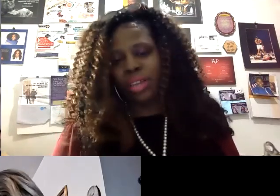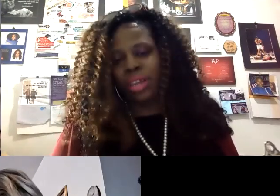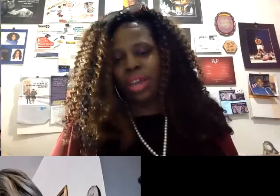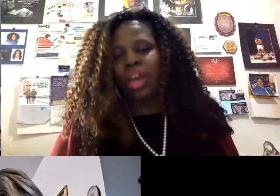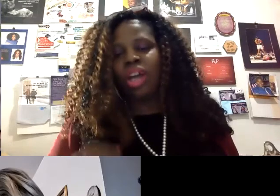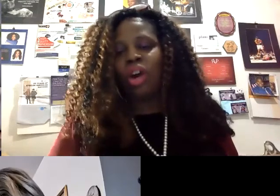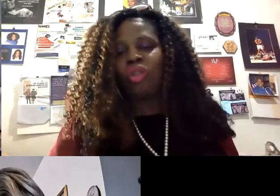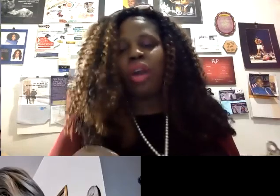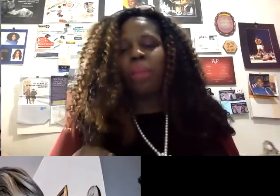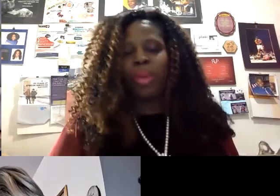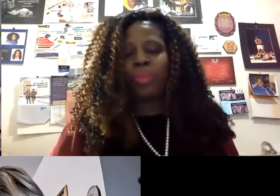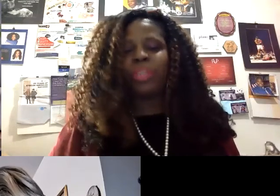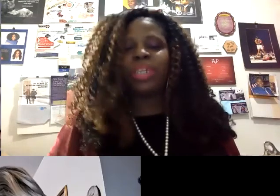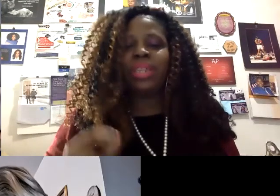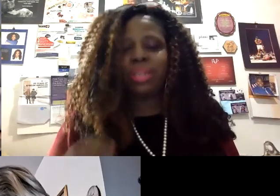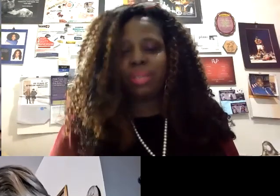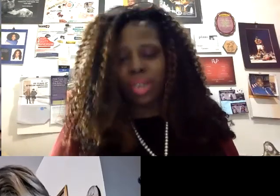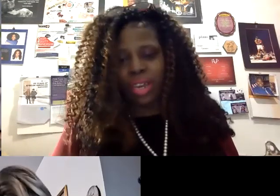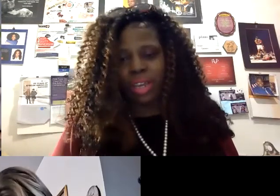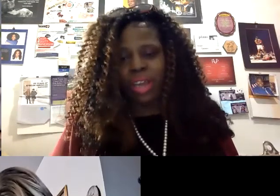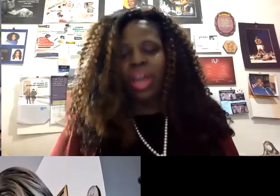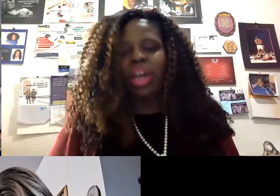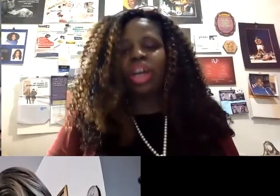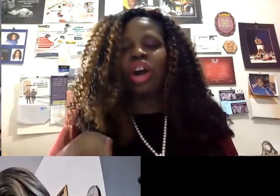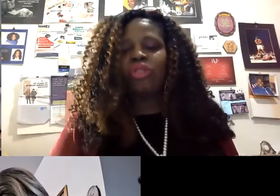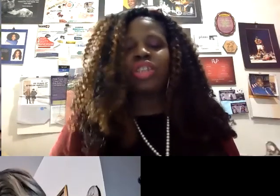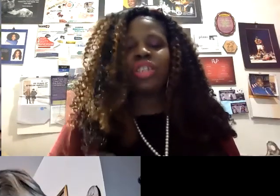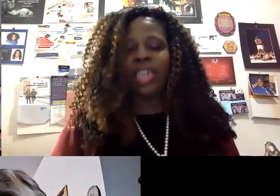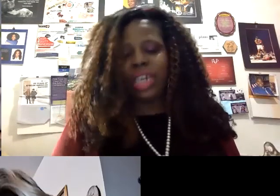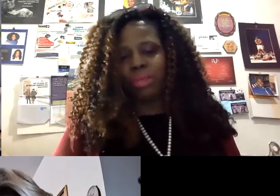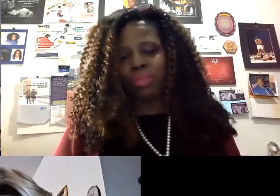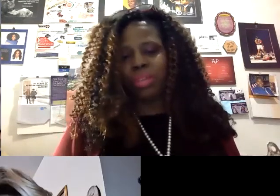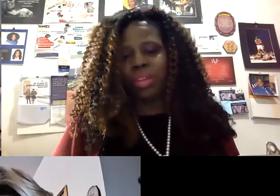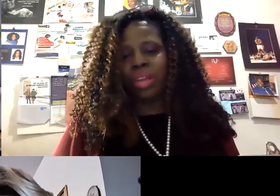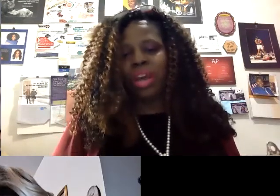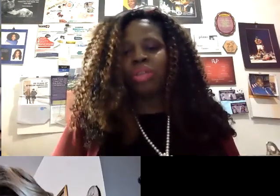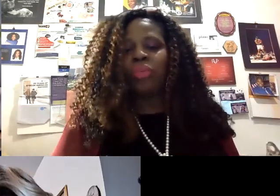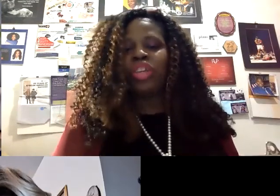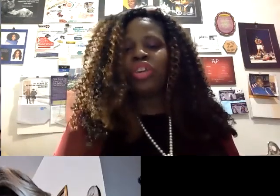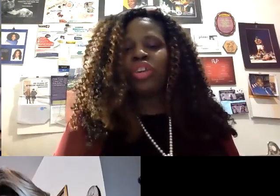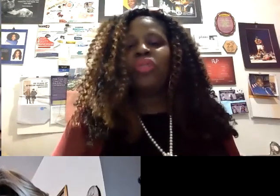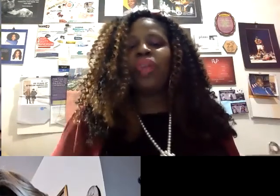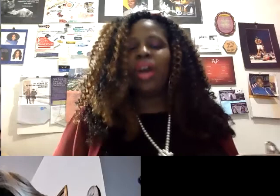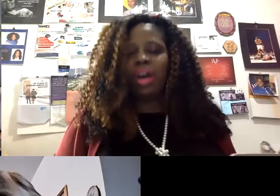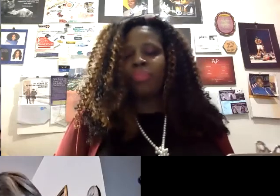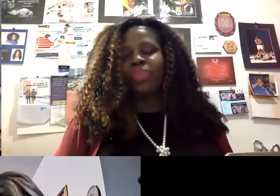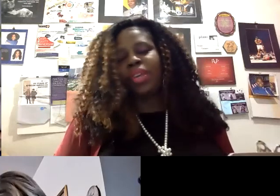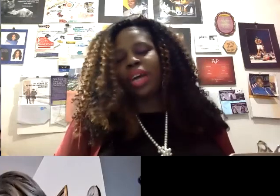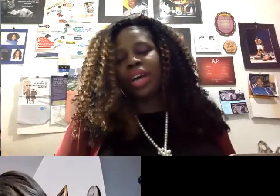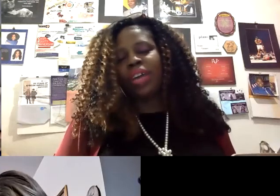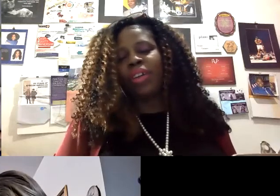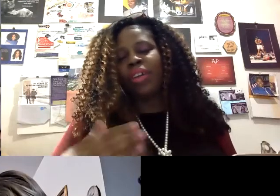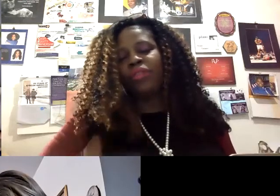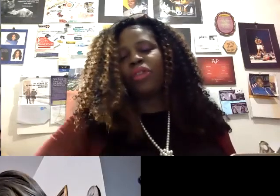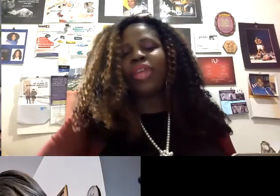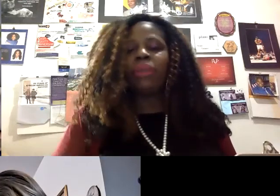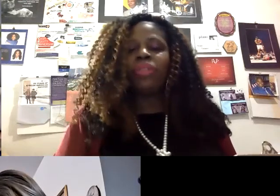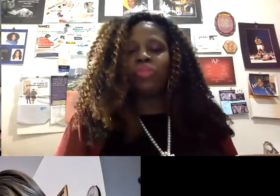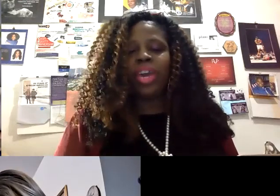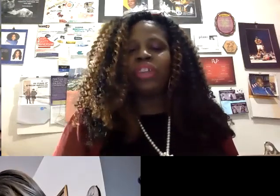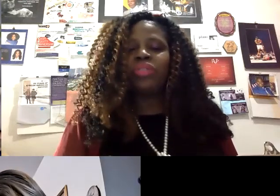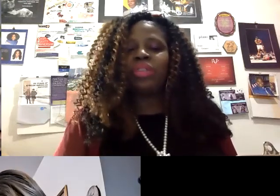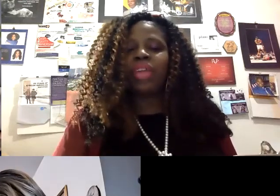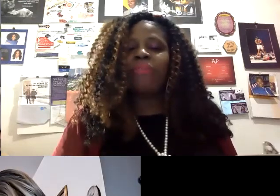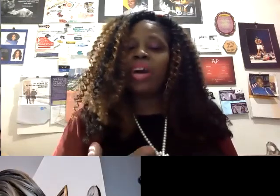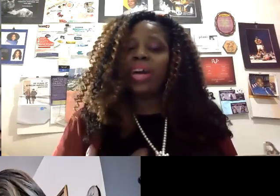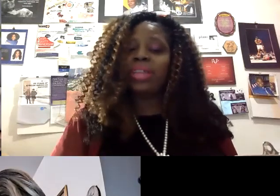win, coach people to succeed, coach teams. So when you, if you like what you